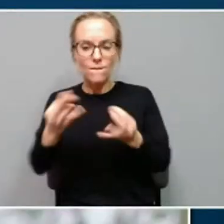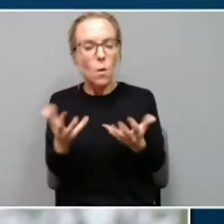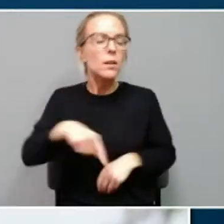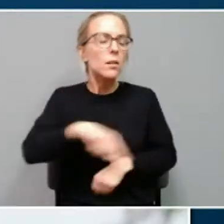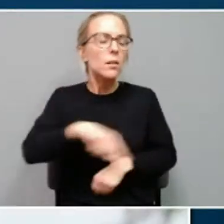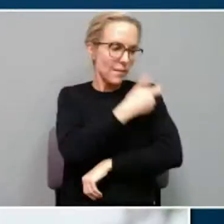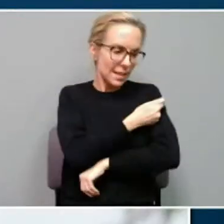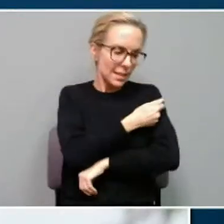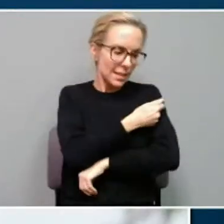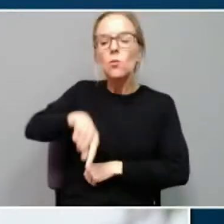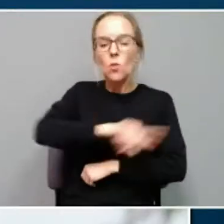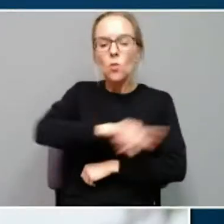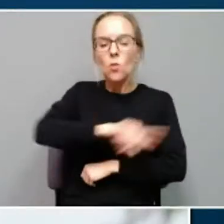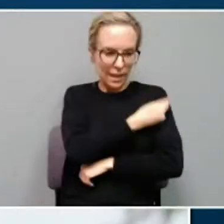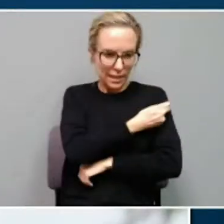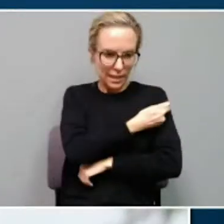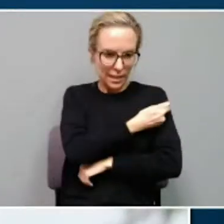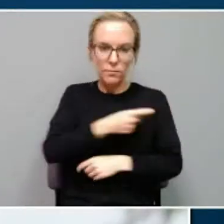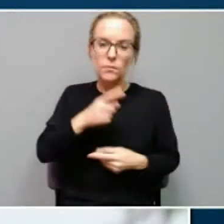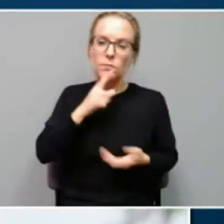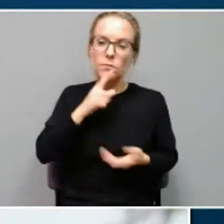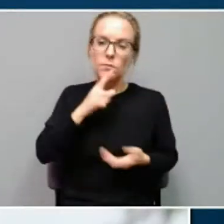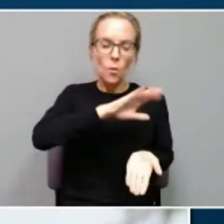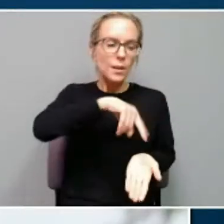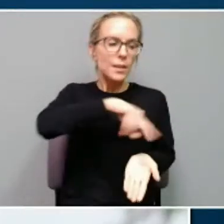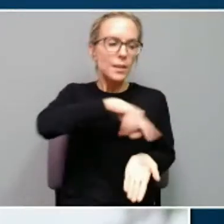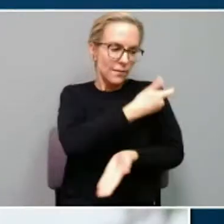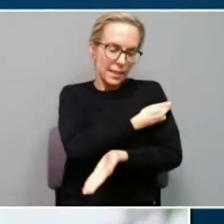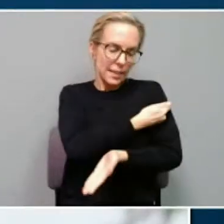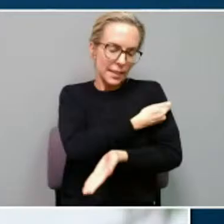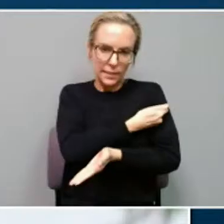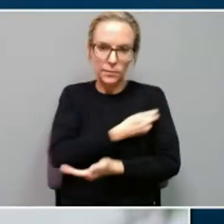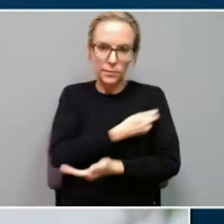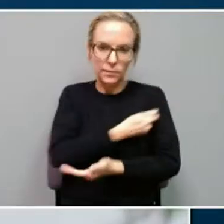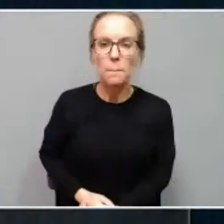get vaccinated. Is to get the vaccine.